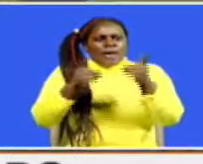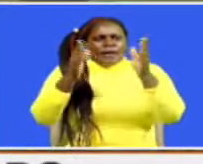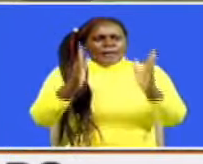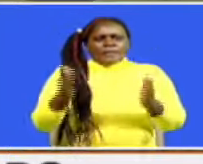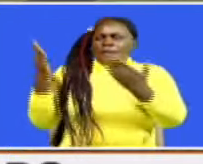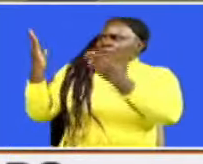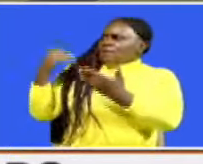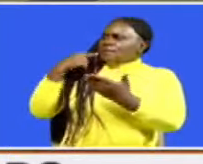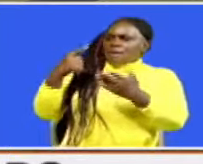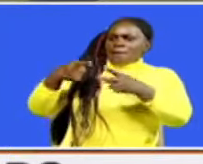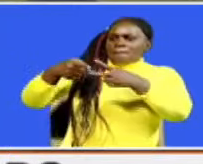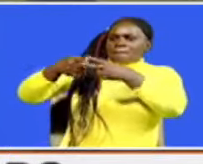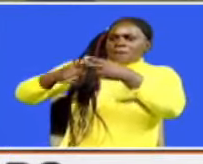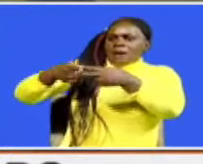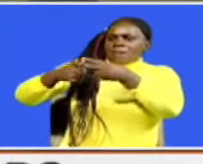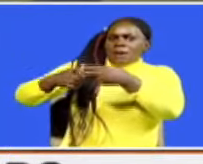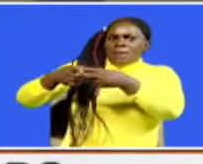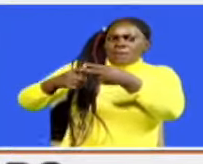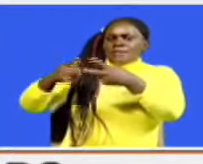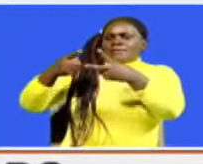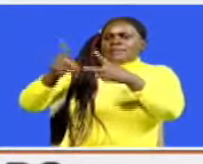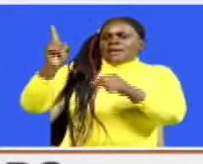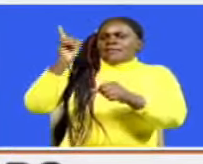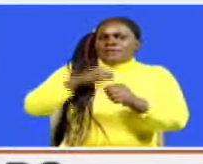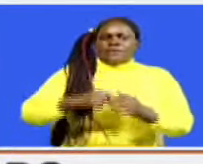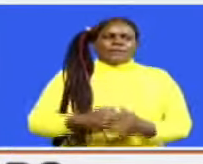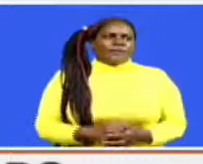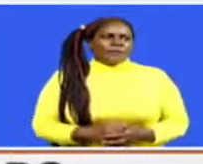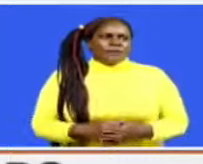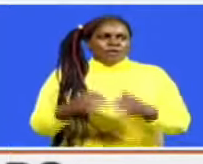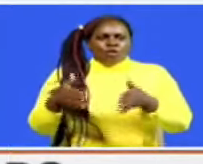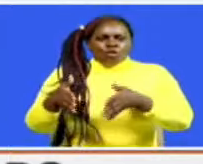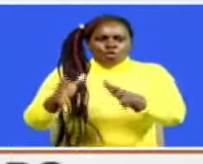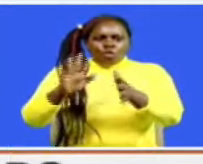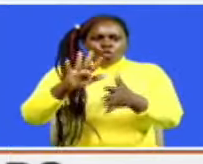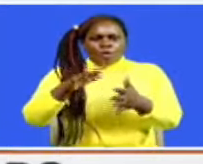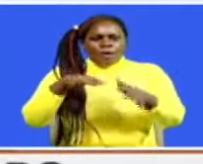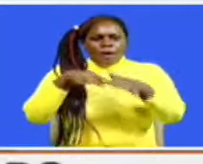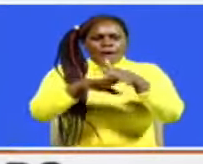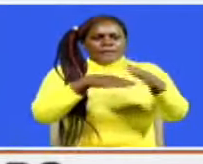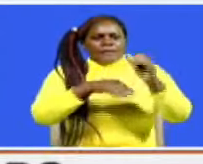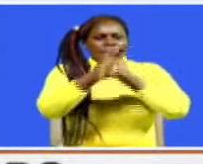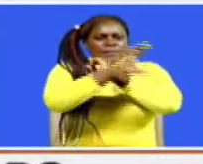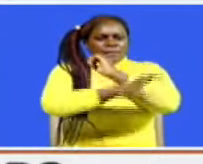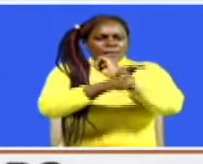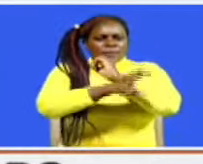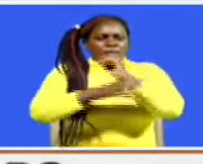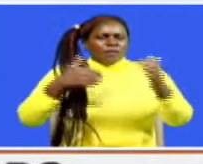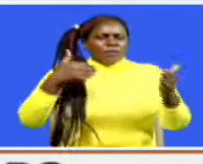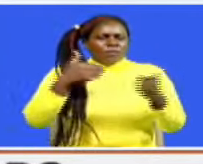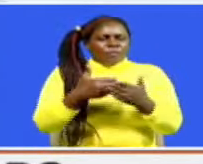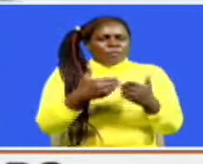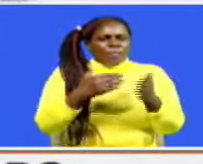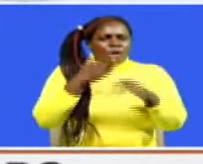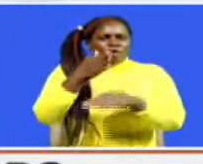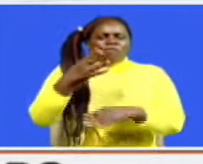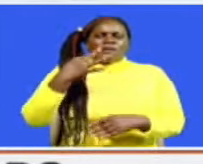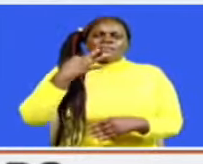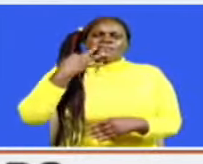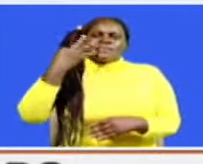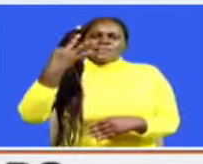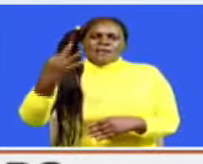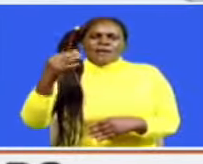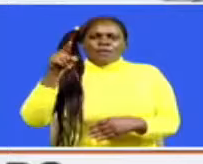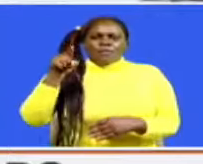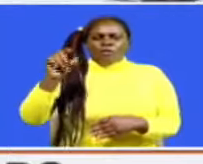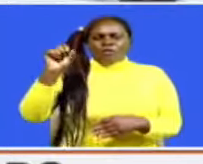Kibet says repair works are already underway. The road asset in the country is estimated to be over